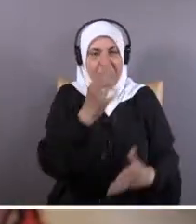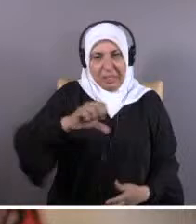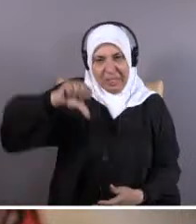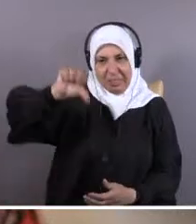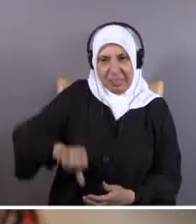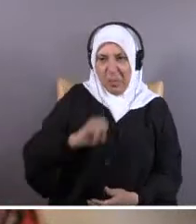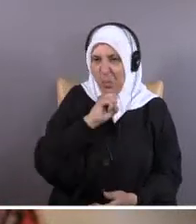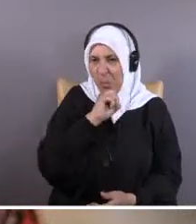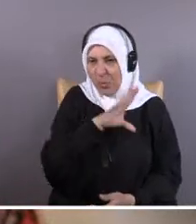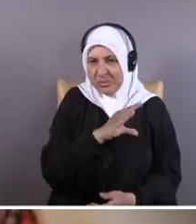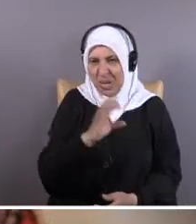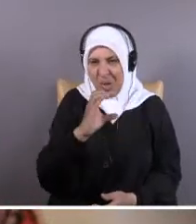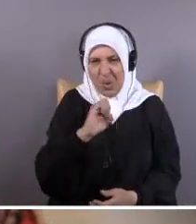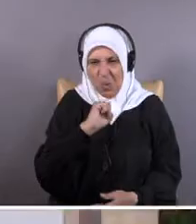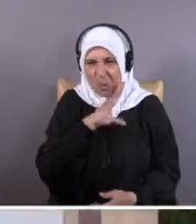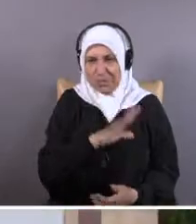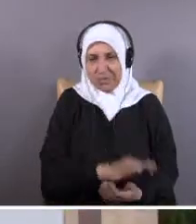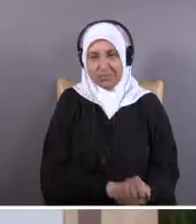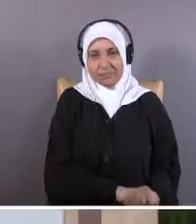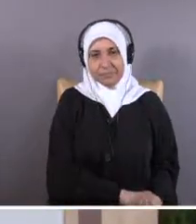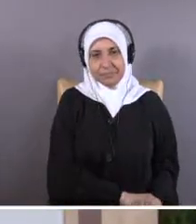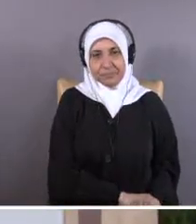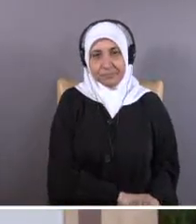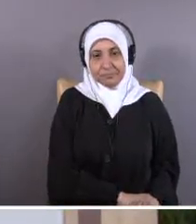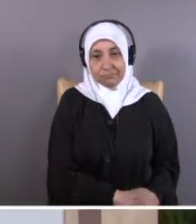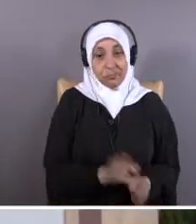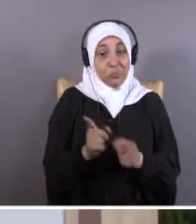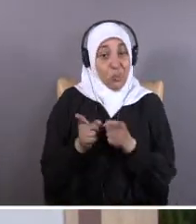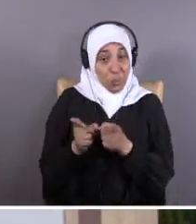So to buy a loaf of bread